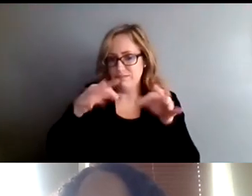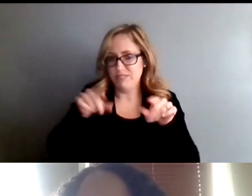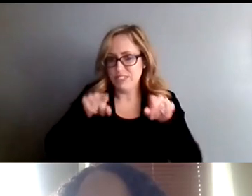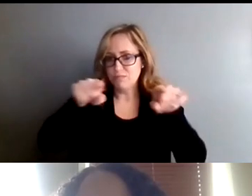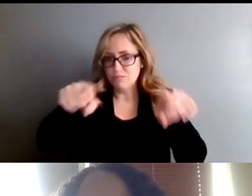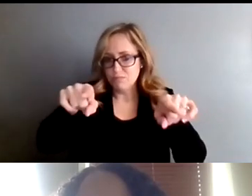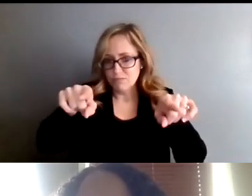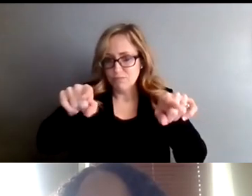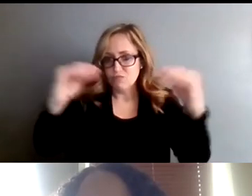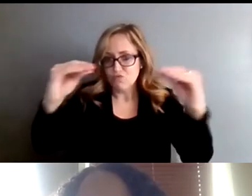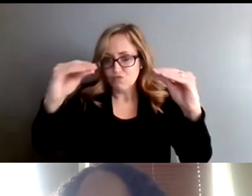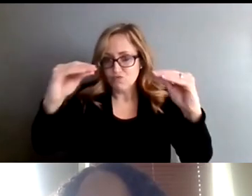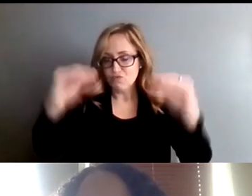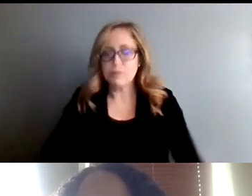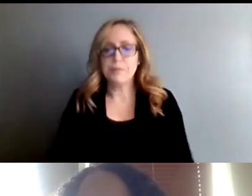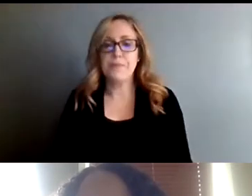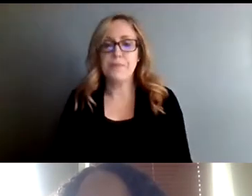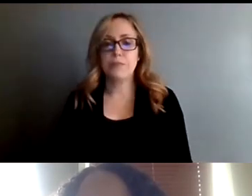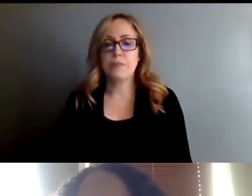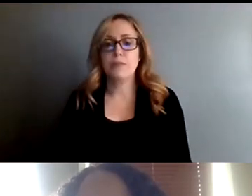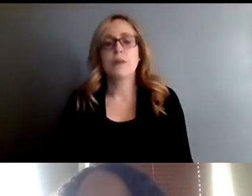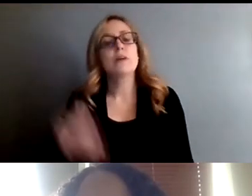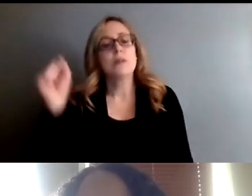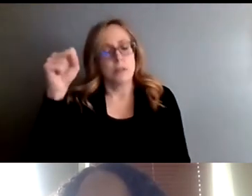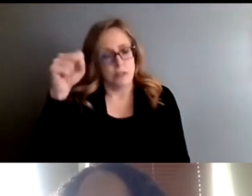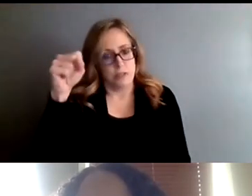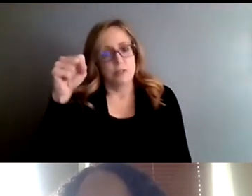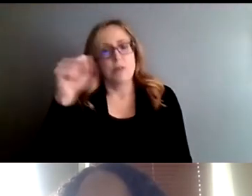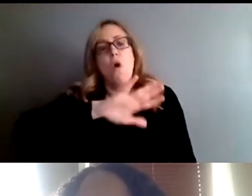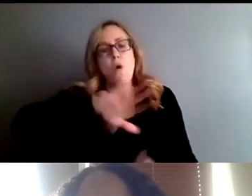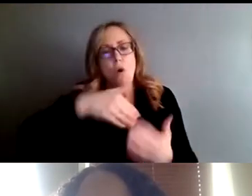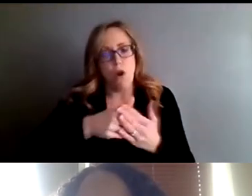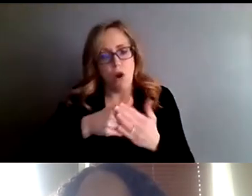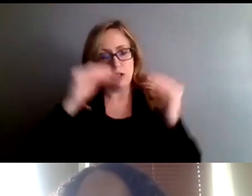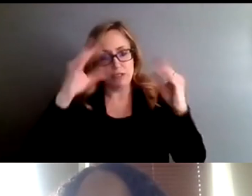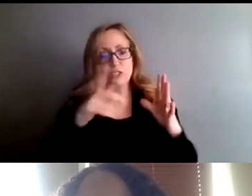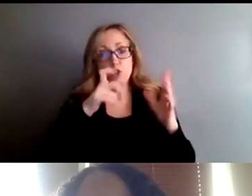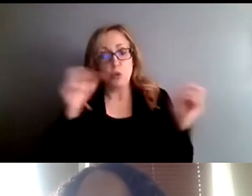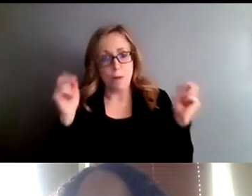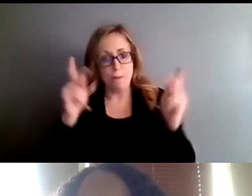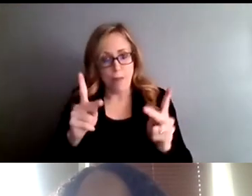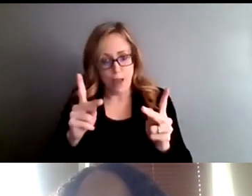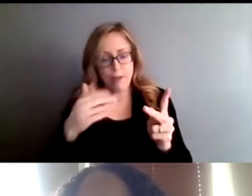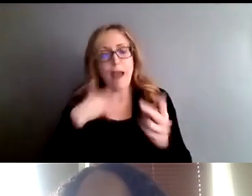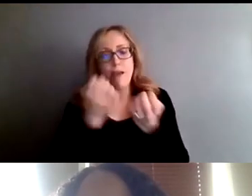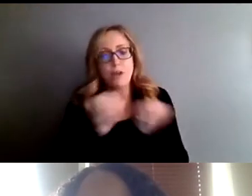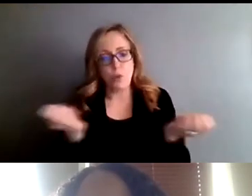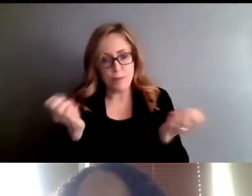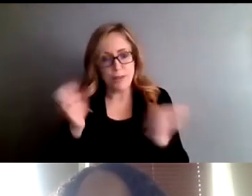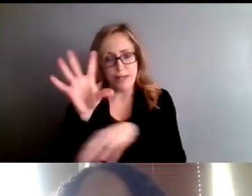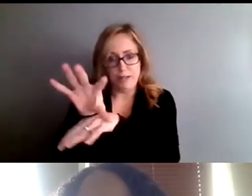Yes, so the, all of our teachers who are returning have equipment, camera